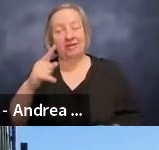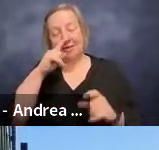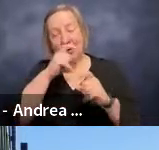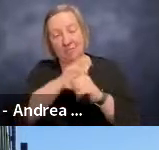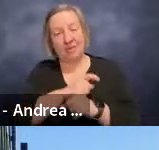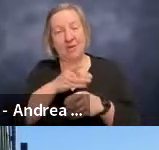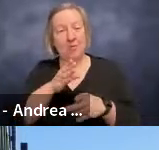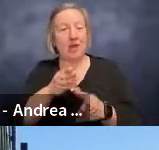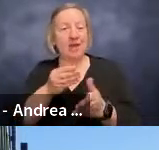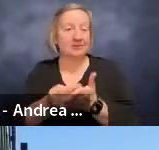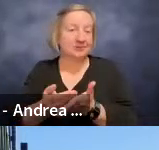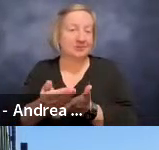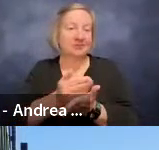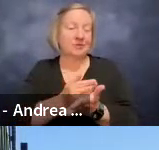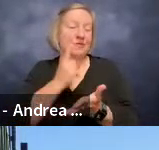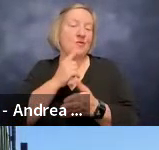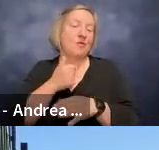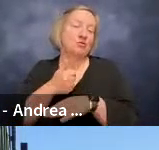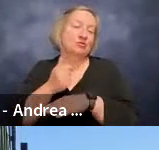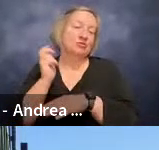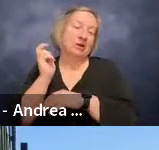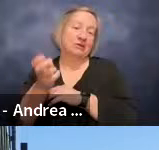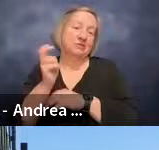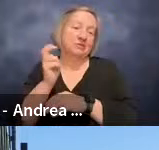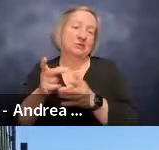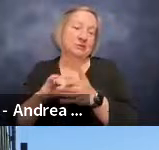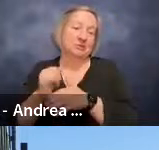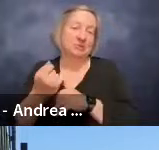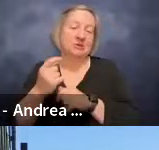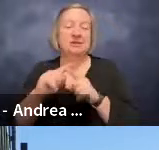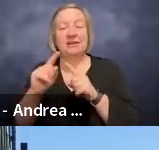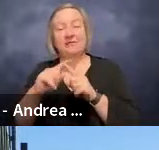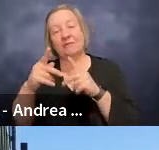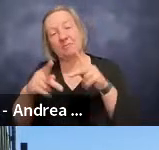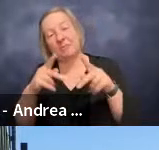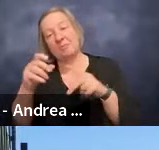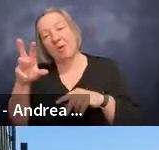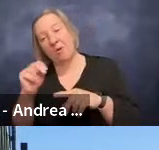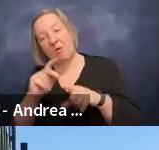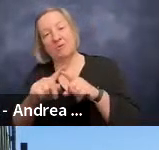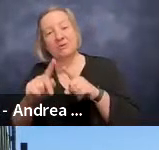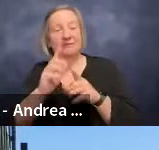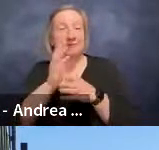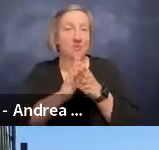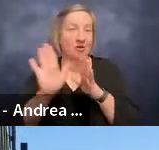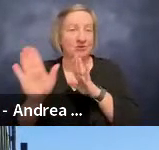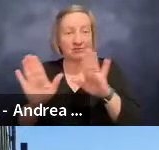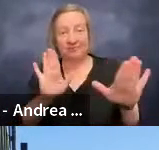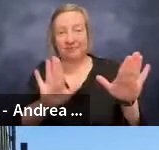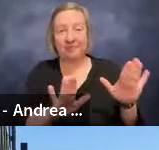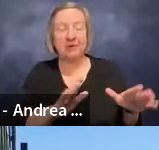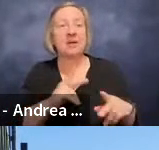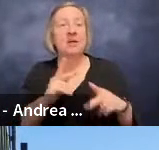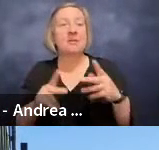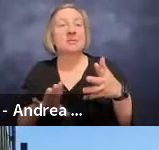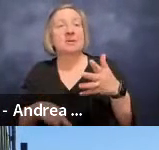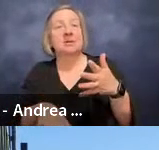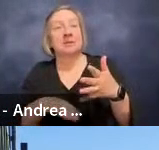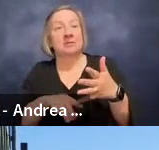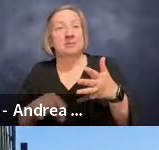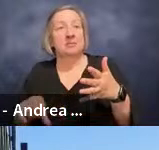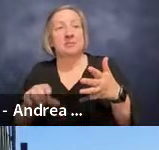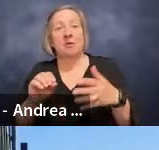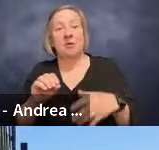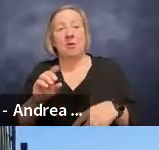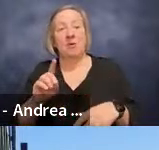for transportation projects with different people owning different aspects of it. So the folks at the bottom, ODOT